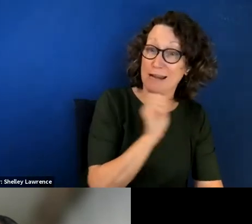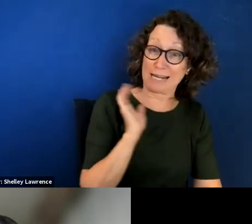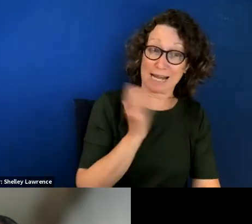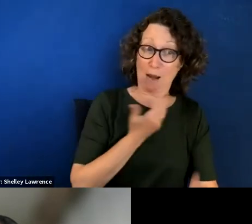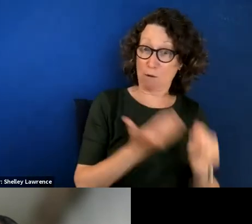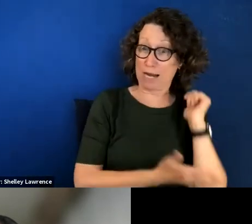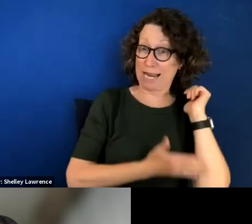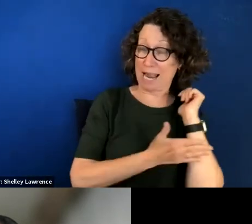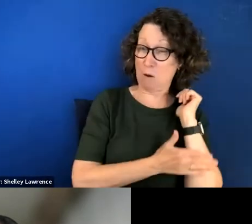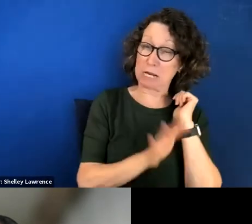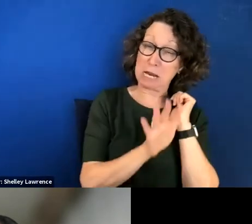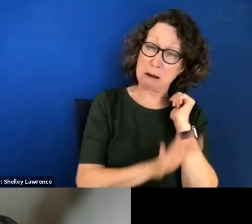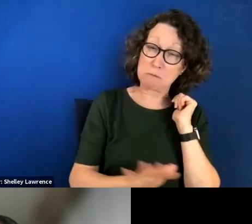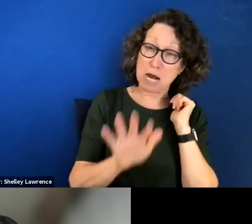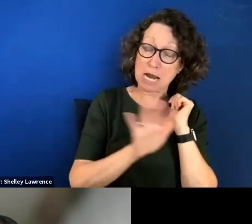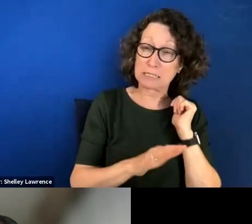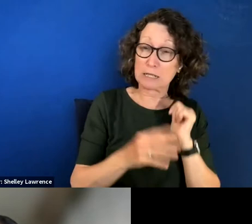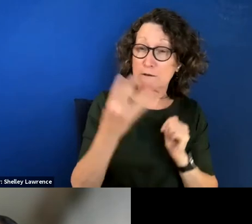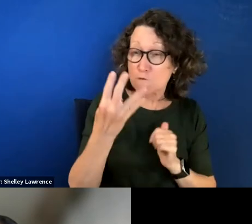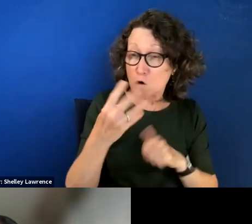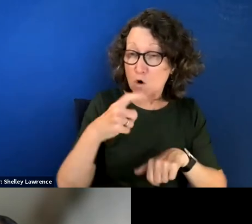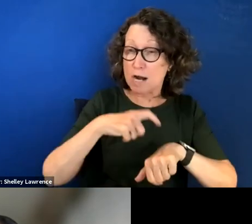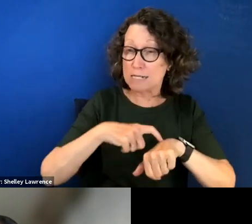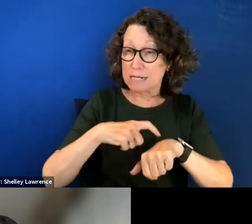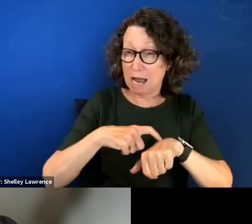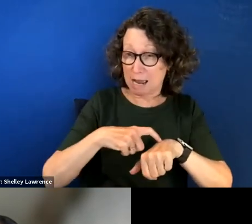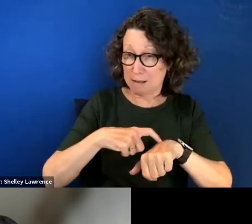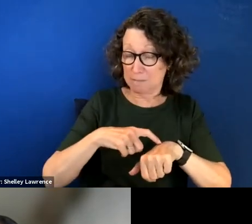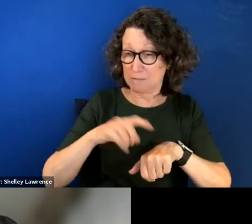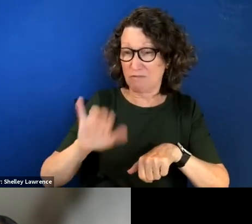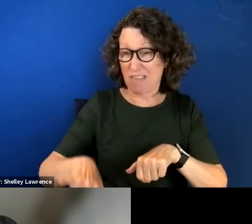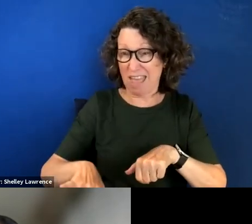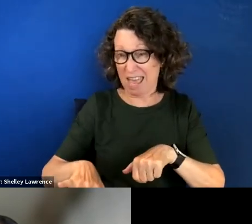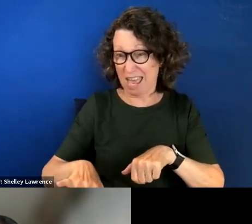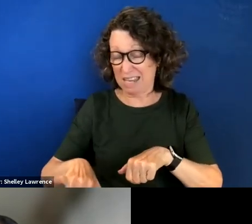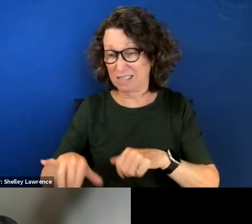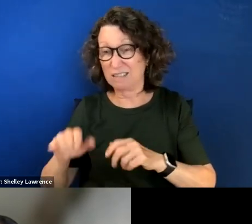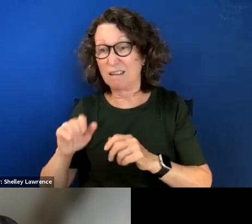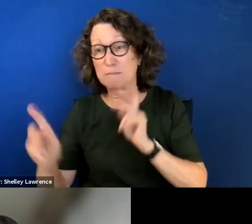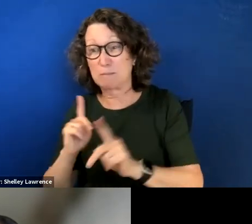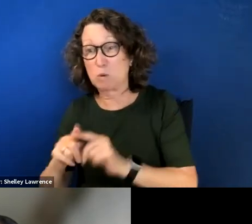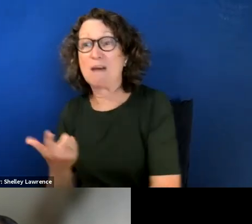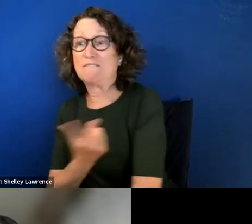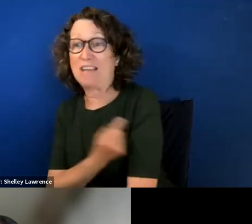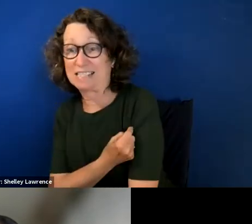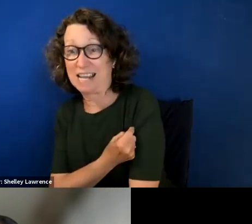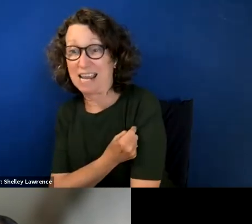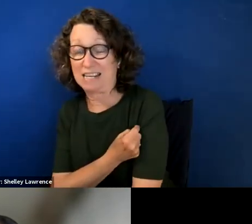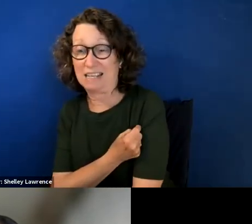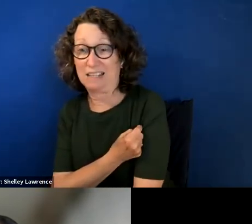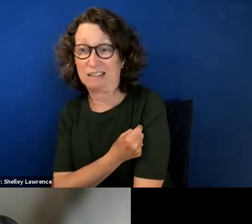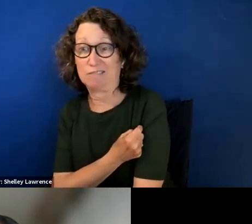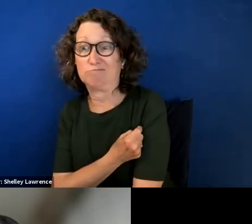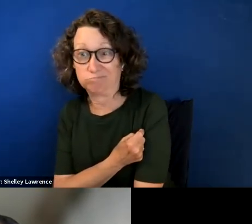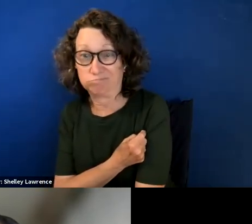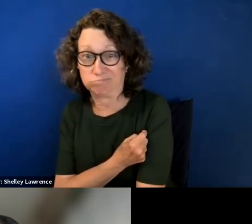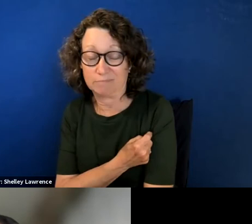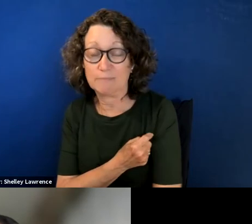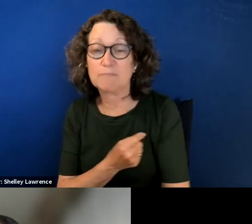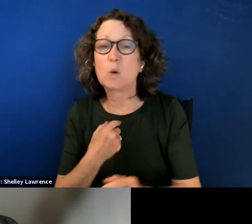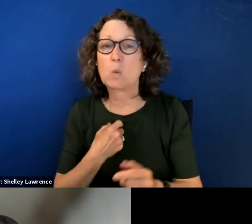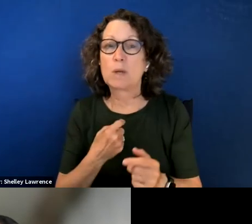county is approximately 4 times that the vaccinated rate. And we know